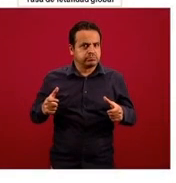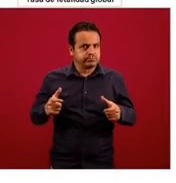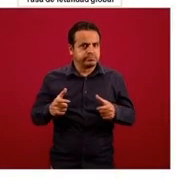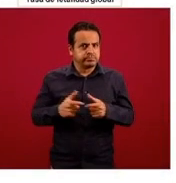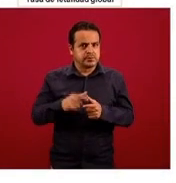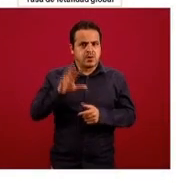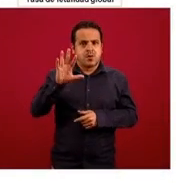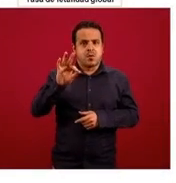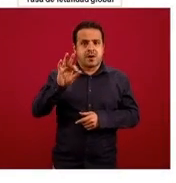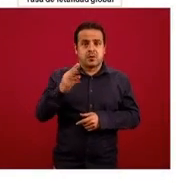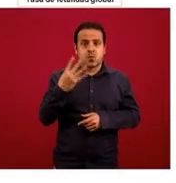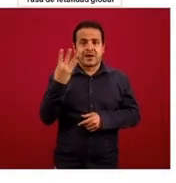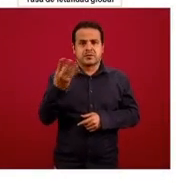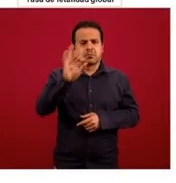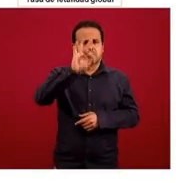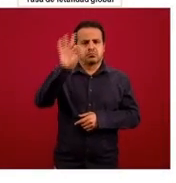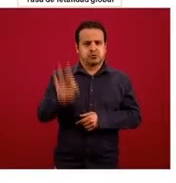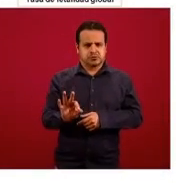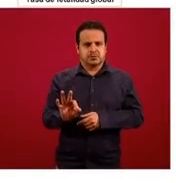current number is